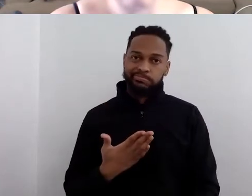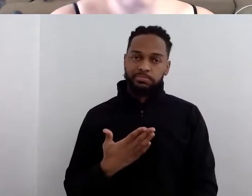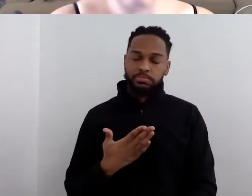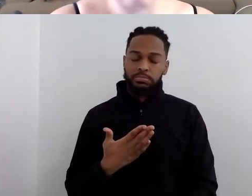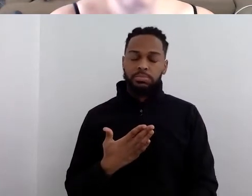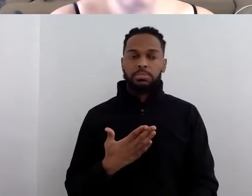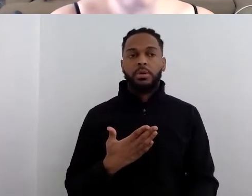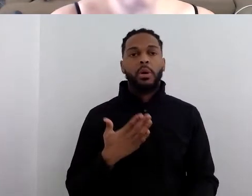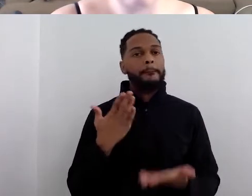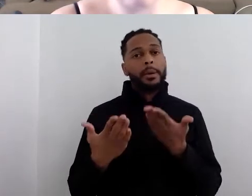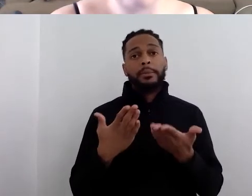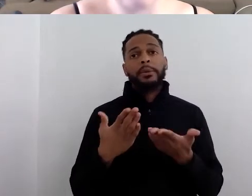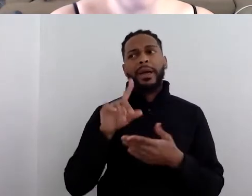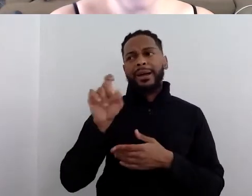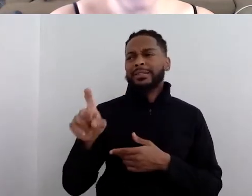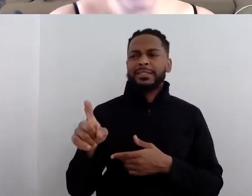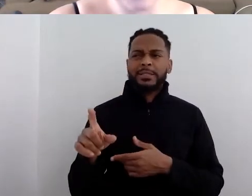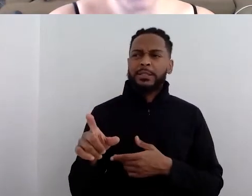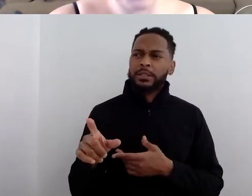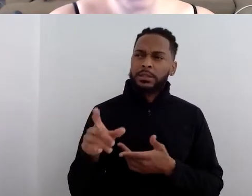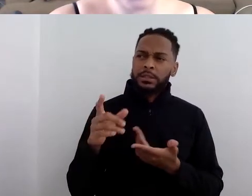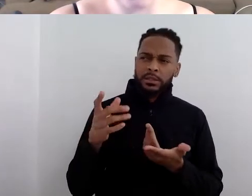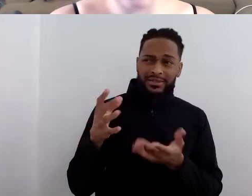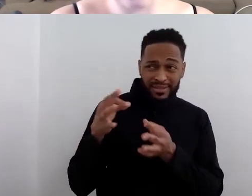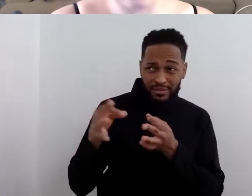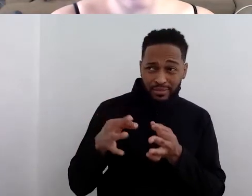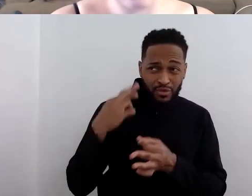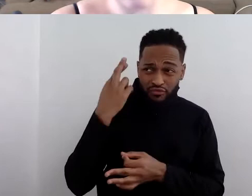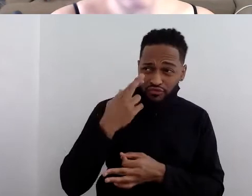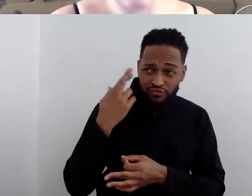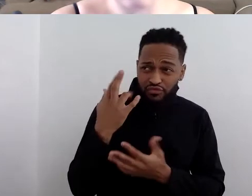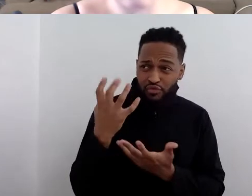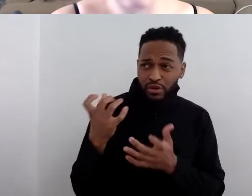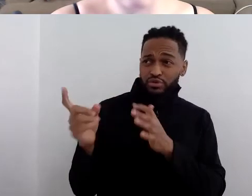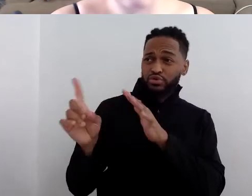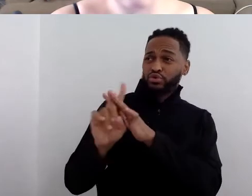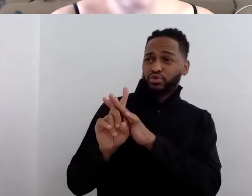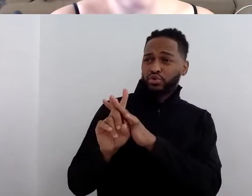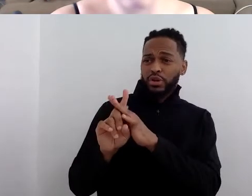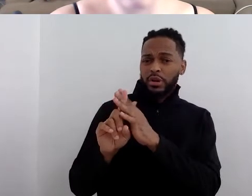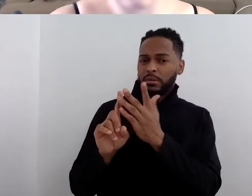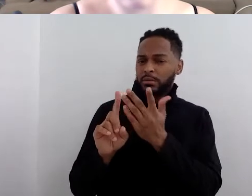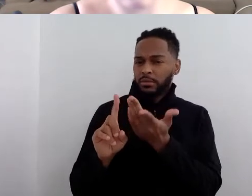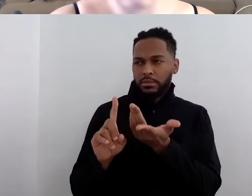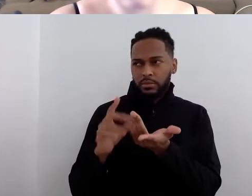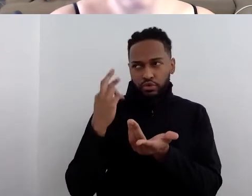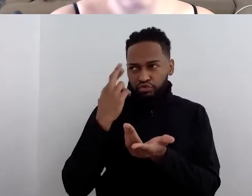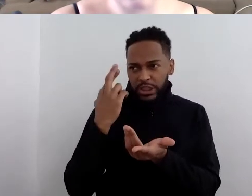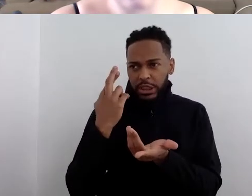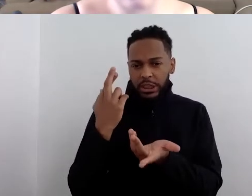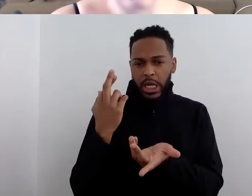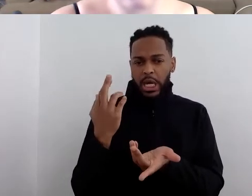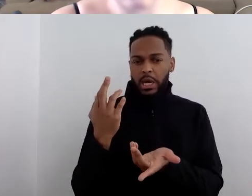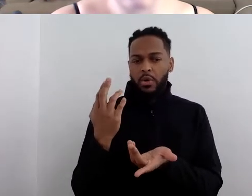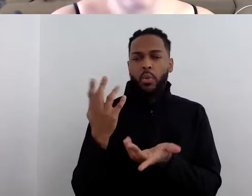is going to help. Maybe ask the doctor, like, what is it that you're going to do in person that you can't do over video?